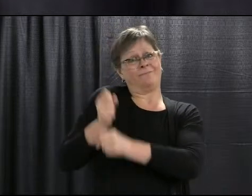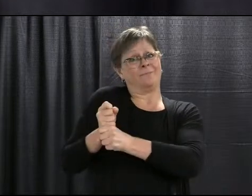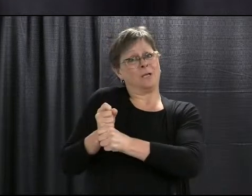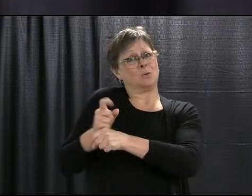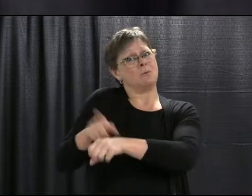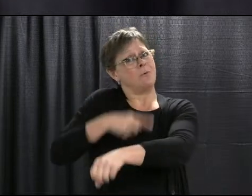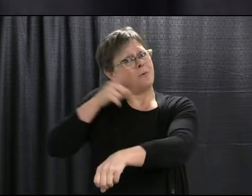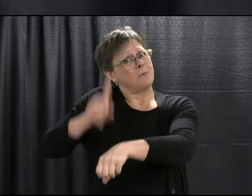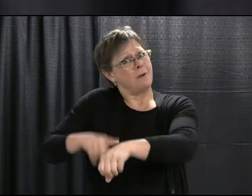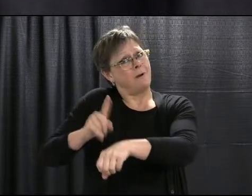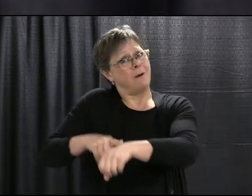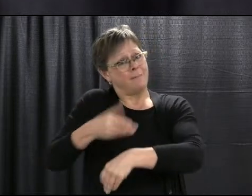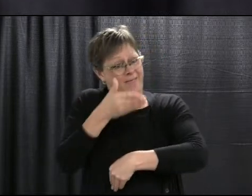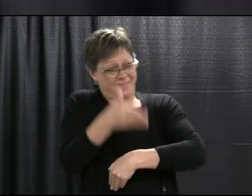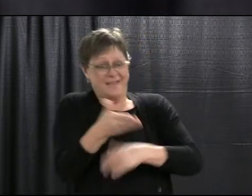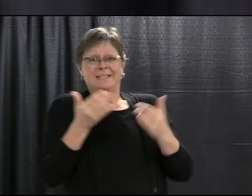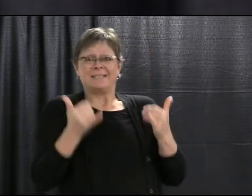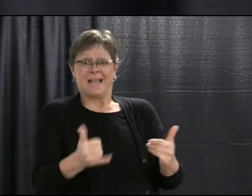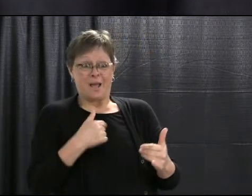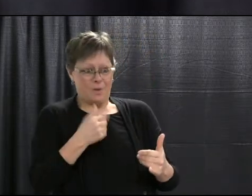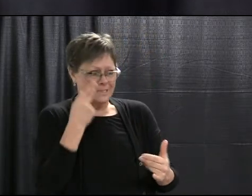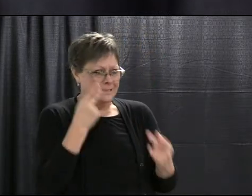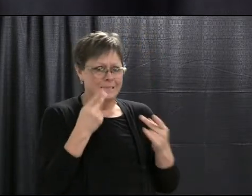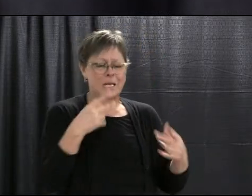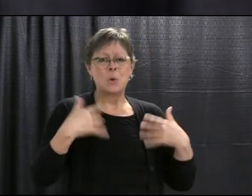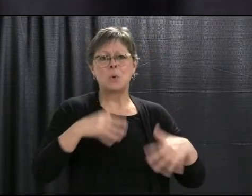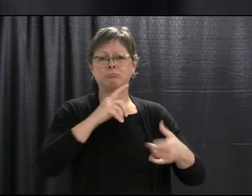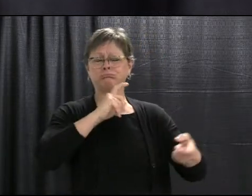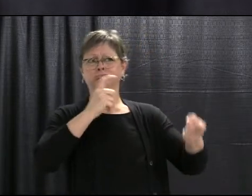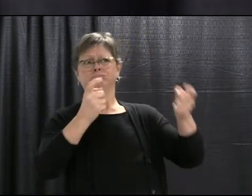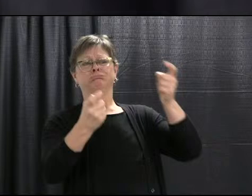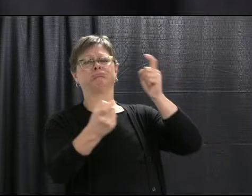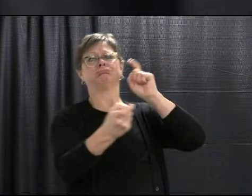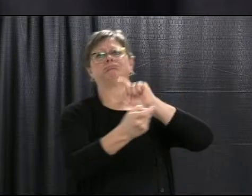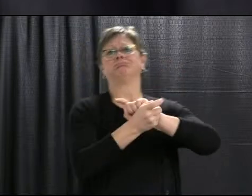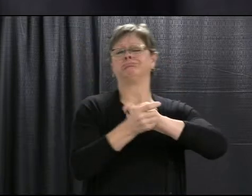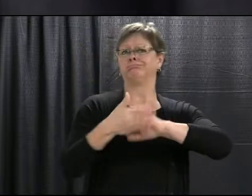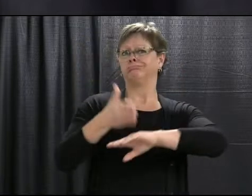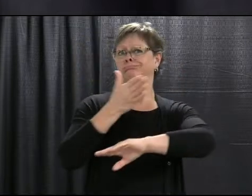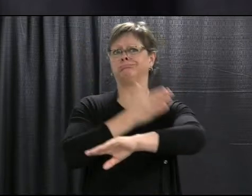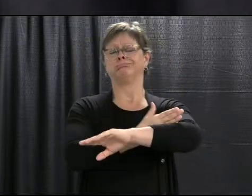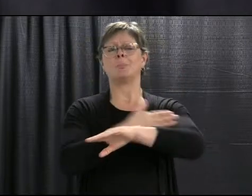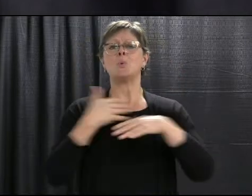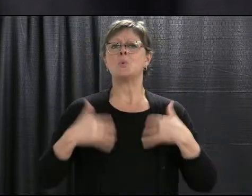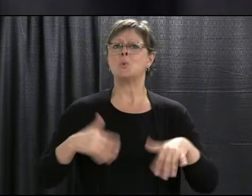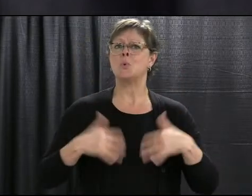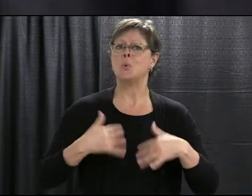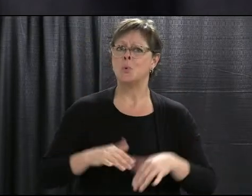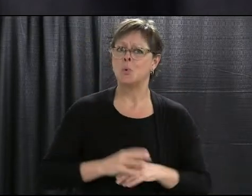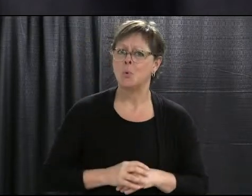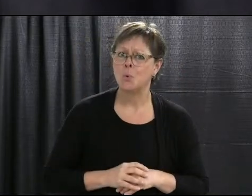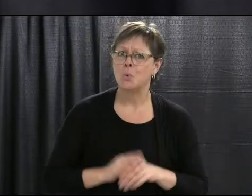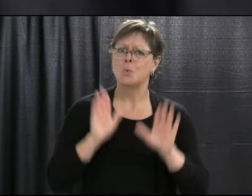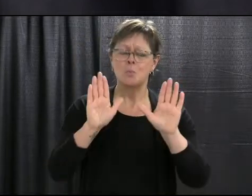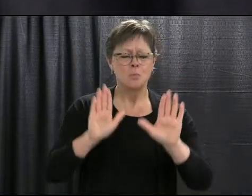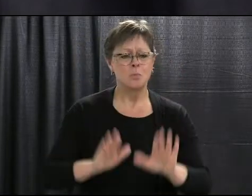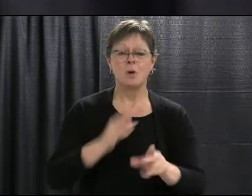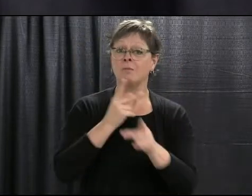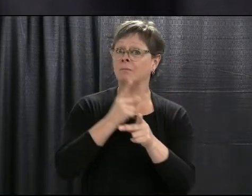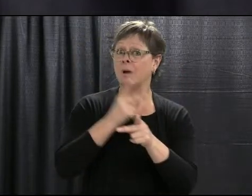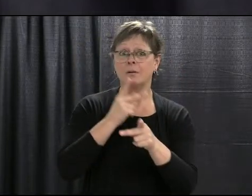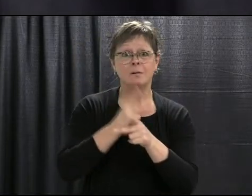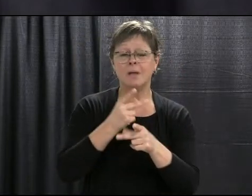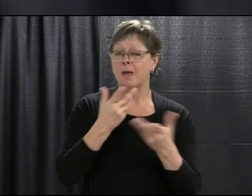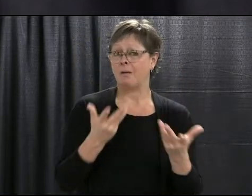is transformative. I've never felt this kind of input, focus, and progress in the care of, I think, the most important